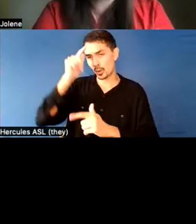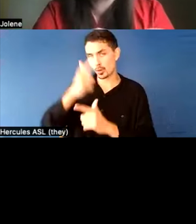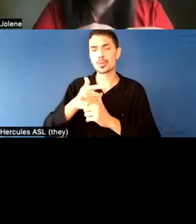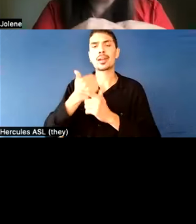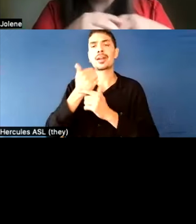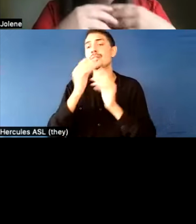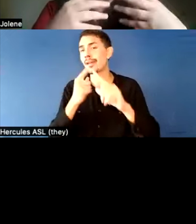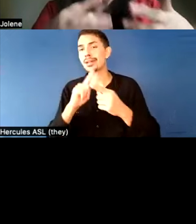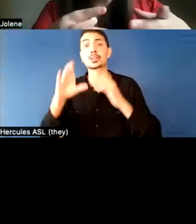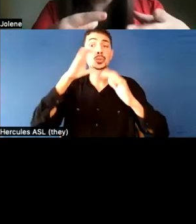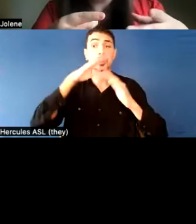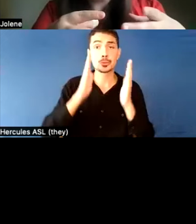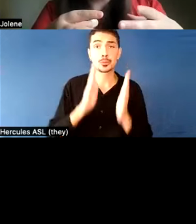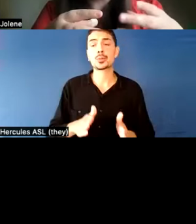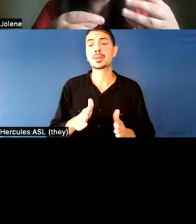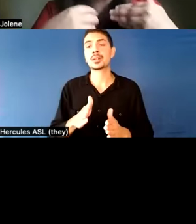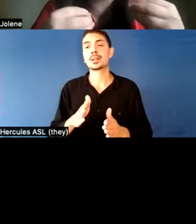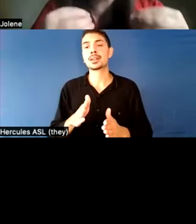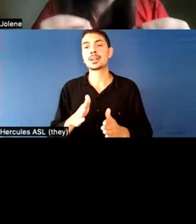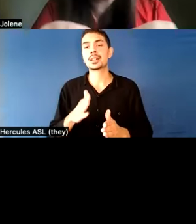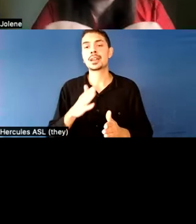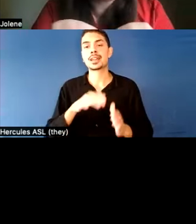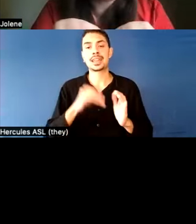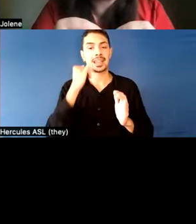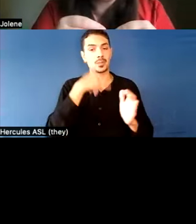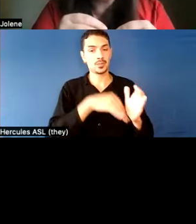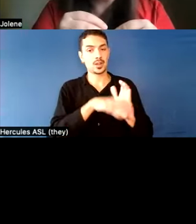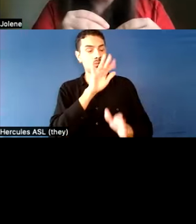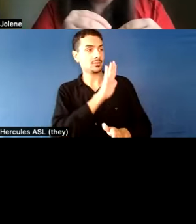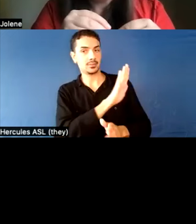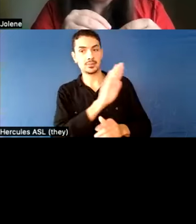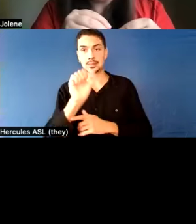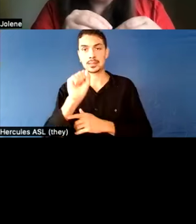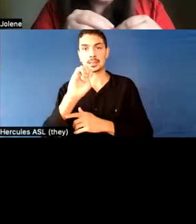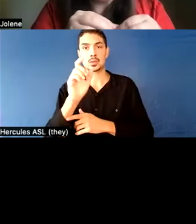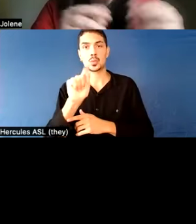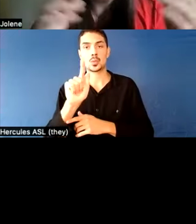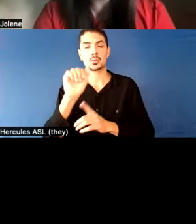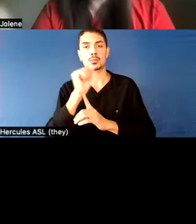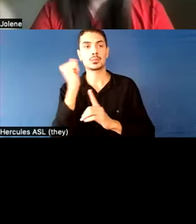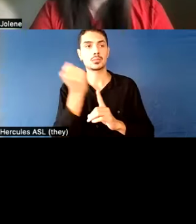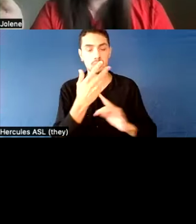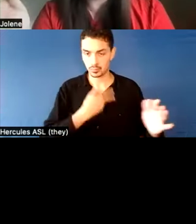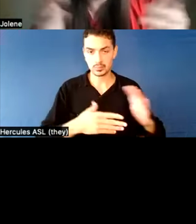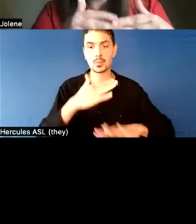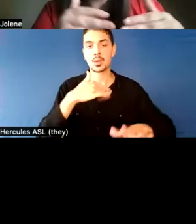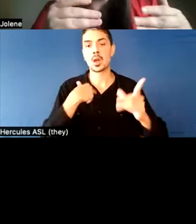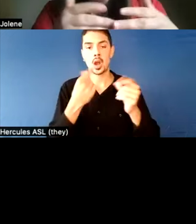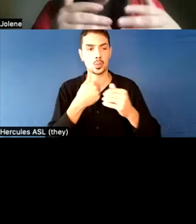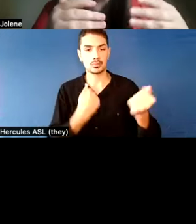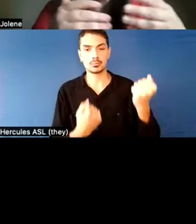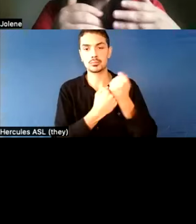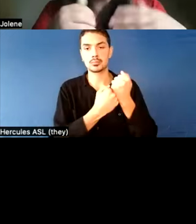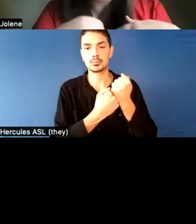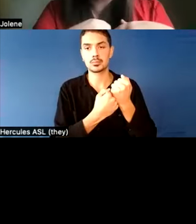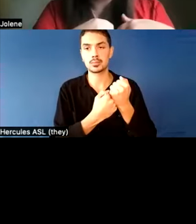a stranger, if we were to find out about their sexual assault, how do we respond within our community? And we like to think that people are warm,